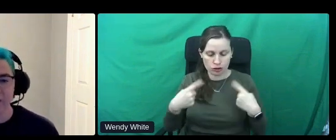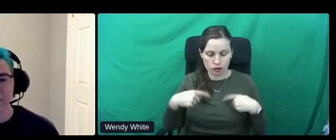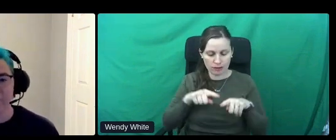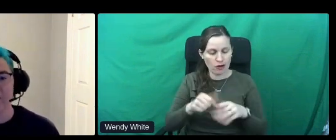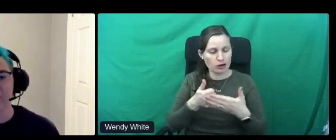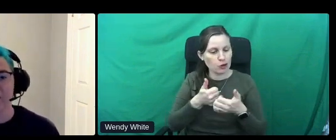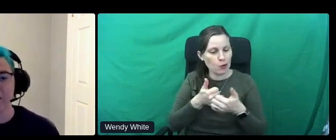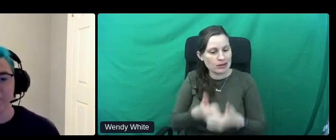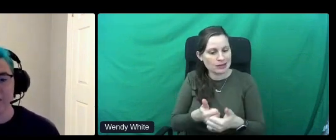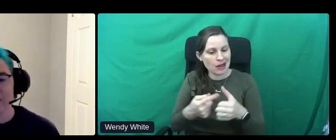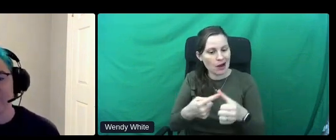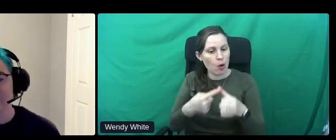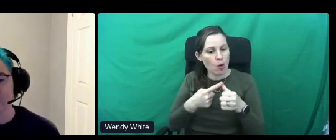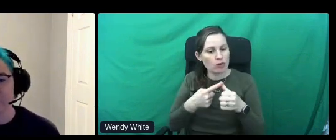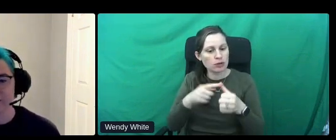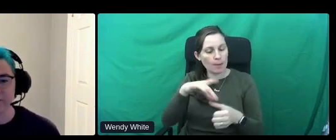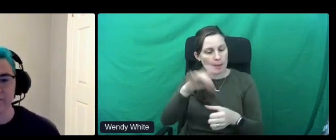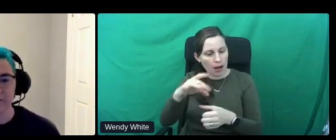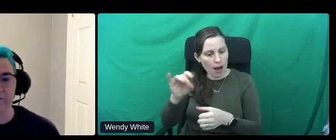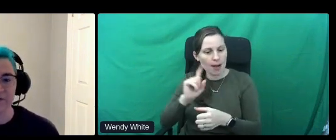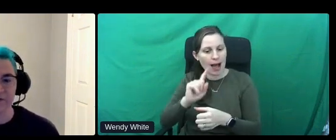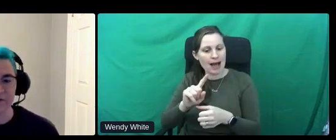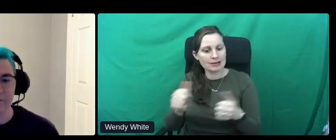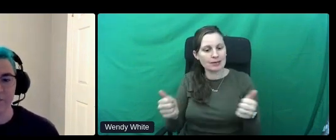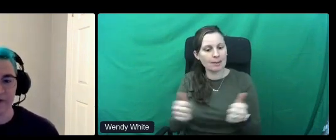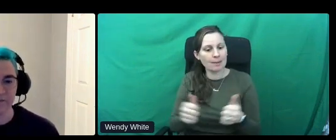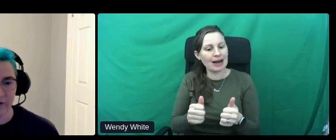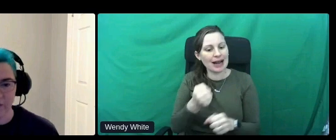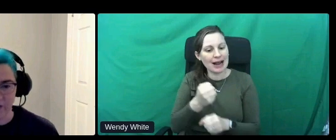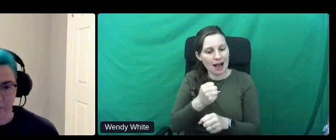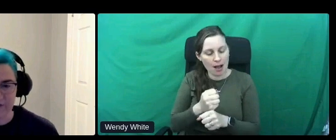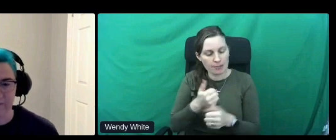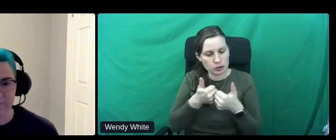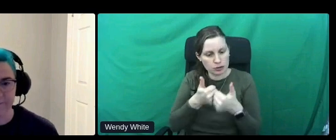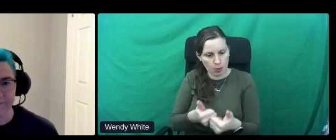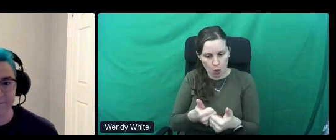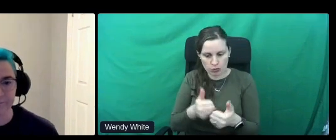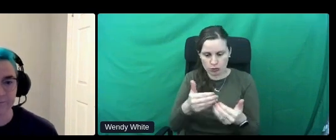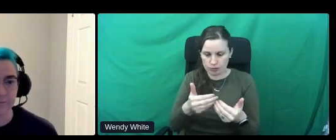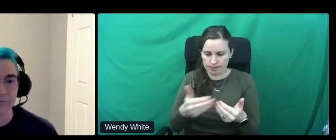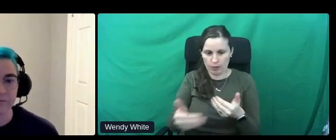auto pickup, and auto minigame support to further reduce button requirements.